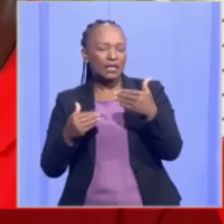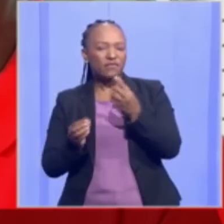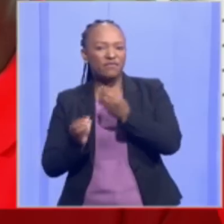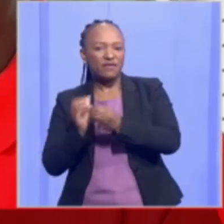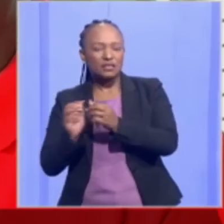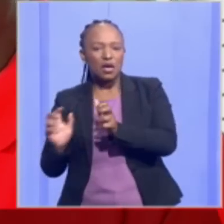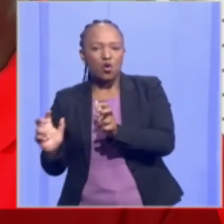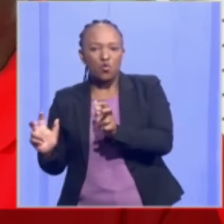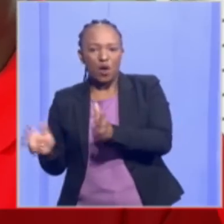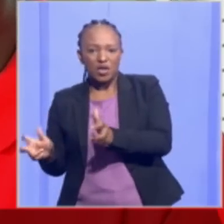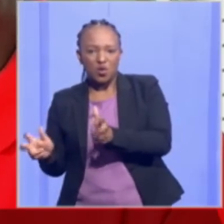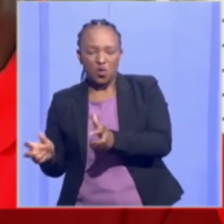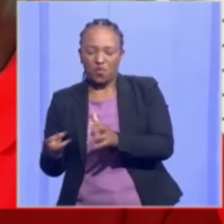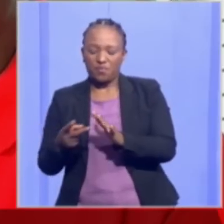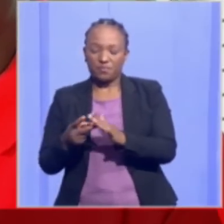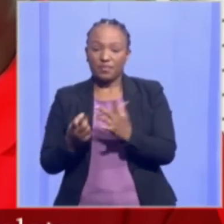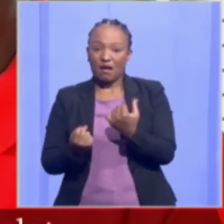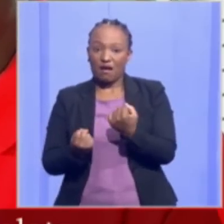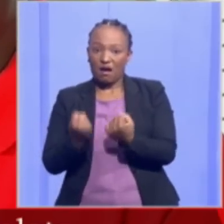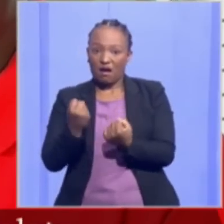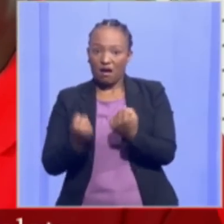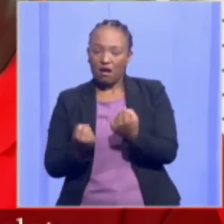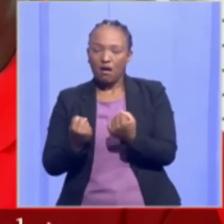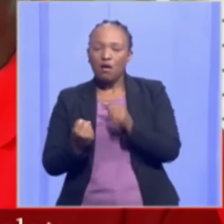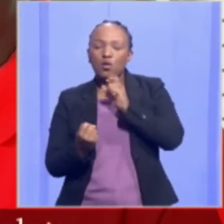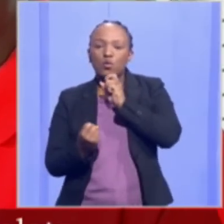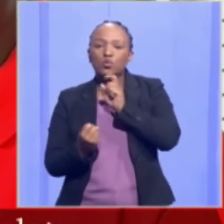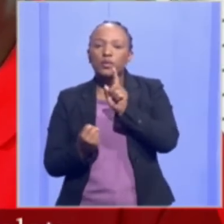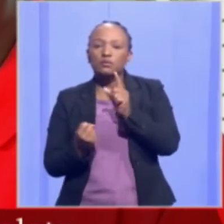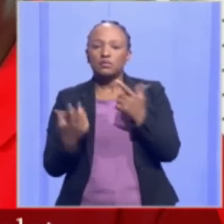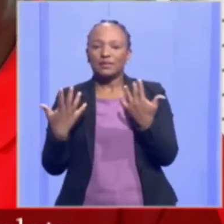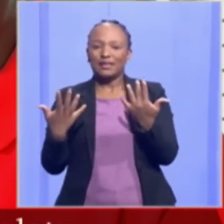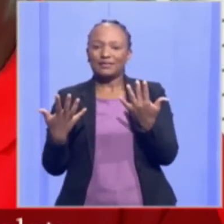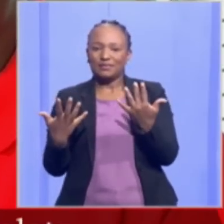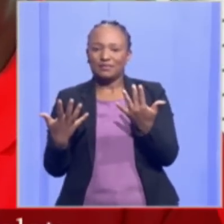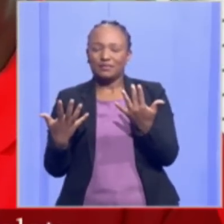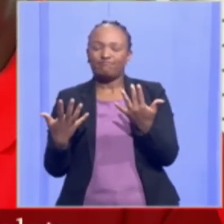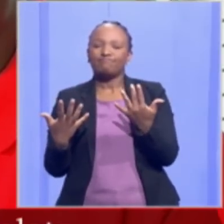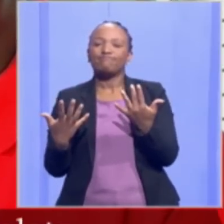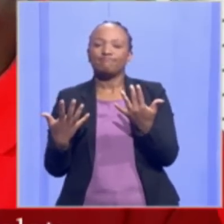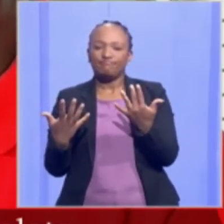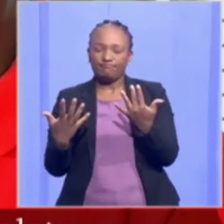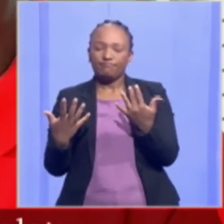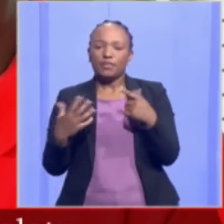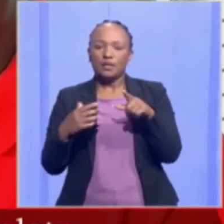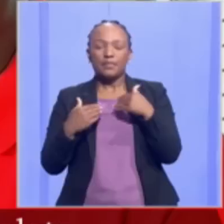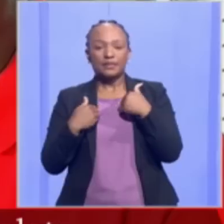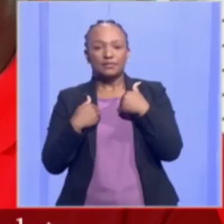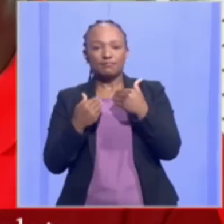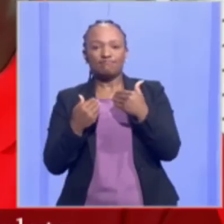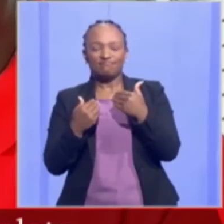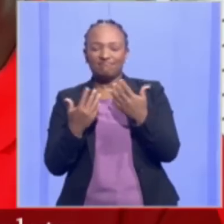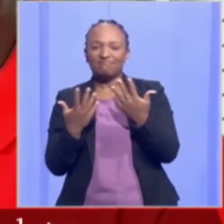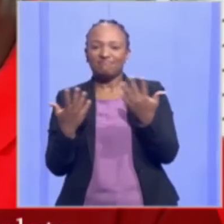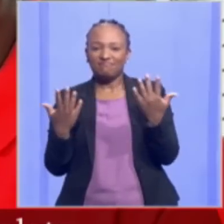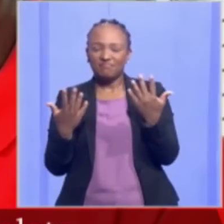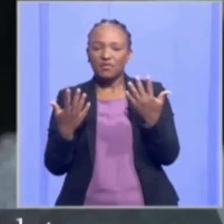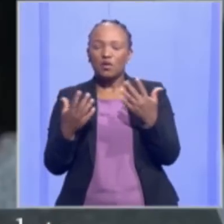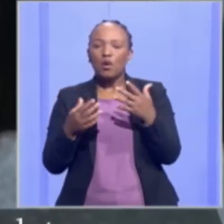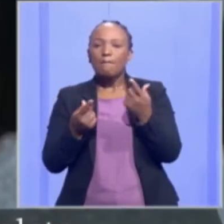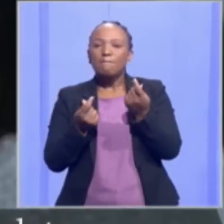the car, I do everything with using a hand. That's why I decided to do the note